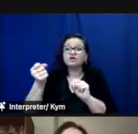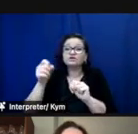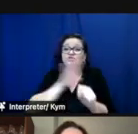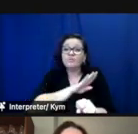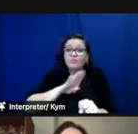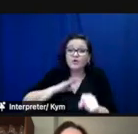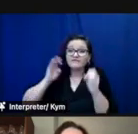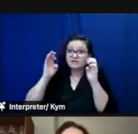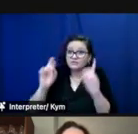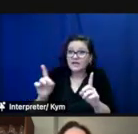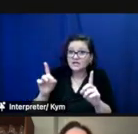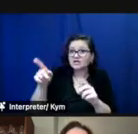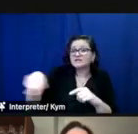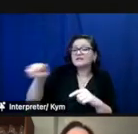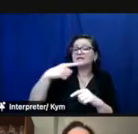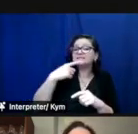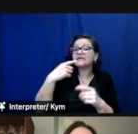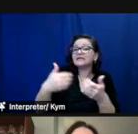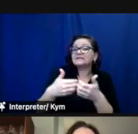they were saying before that separate